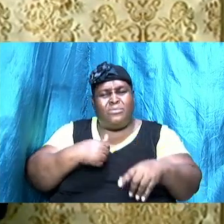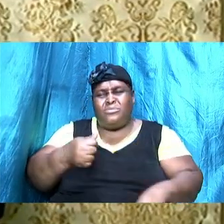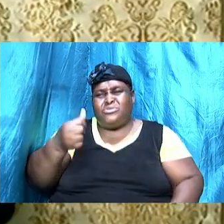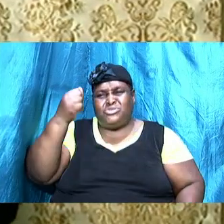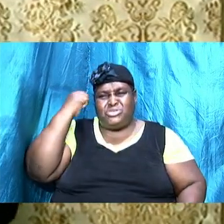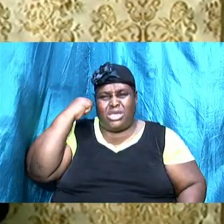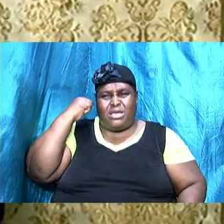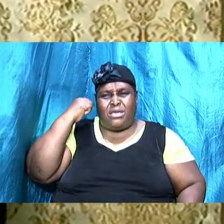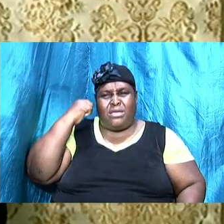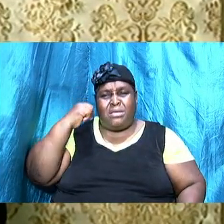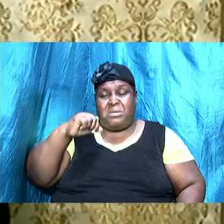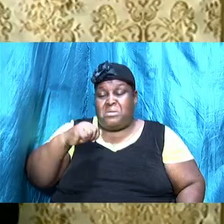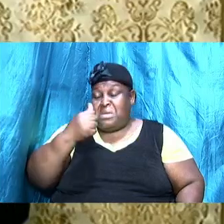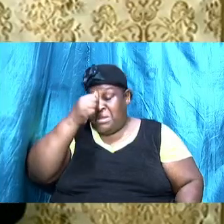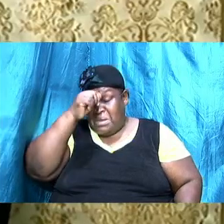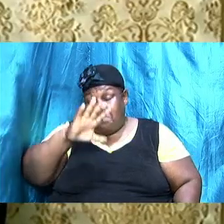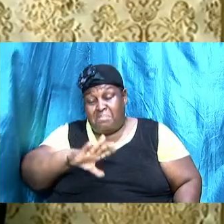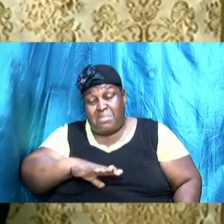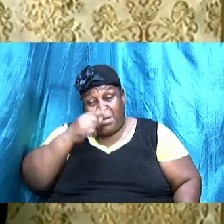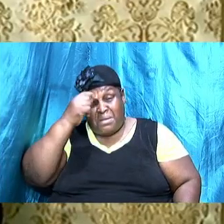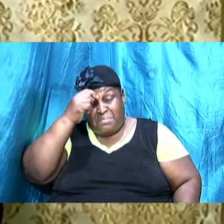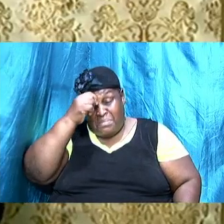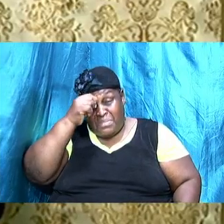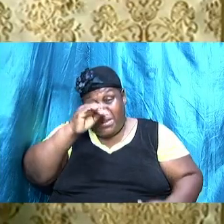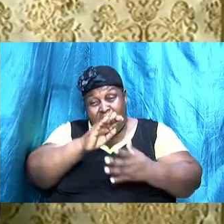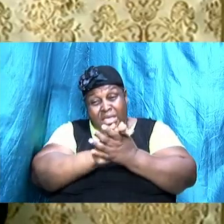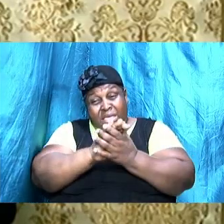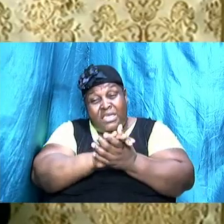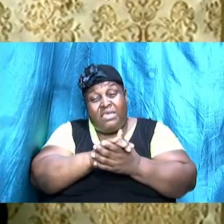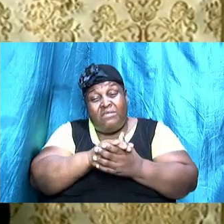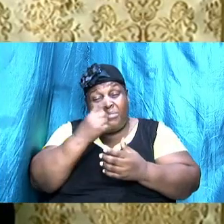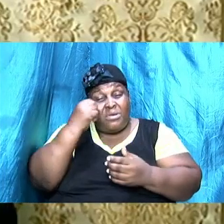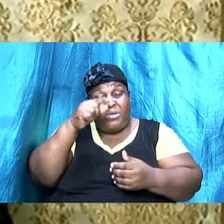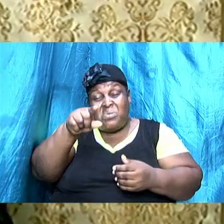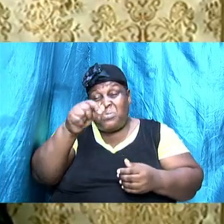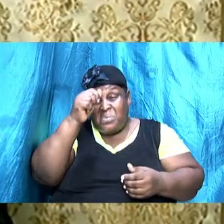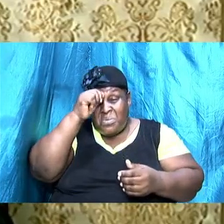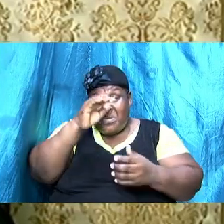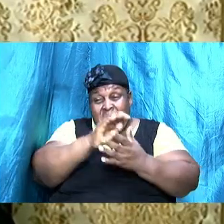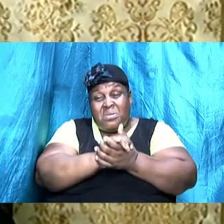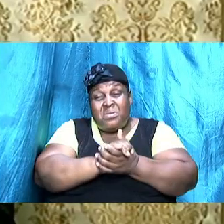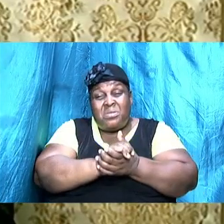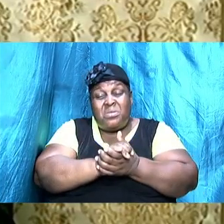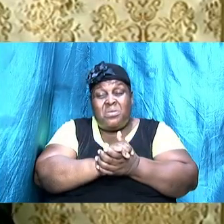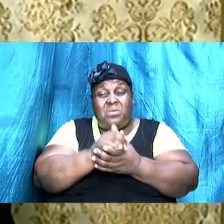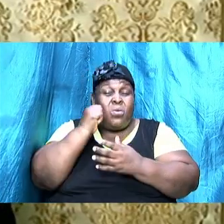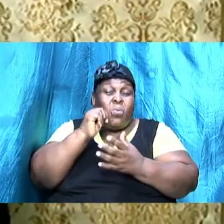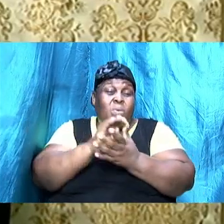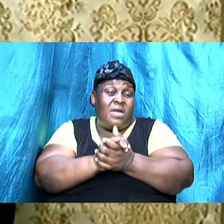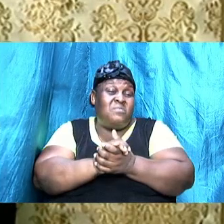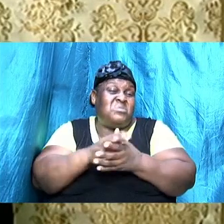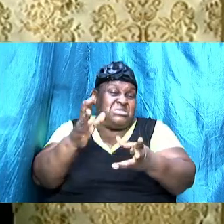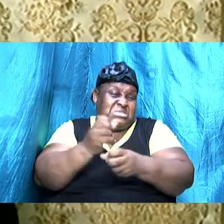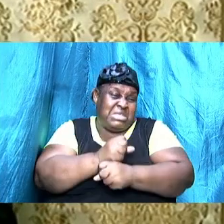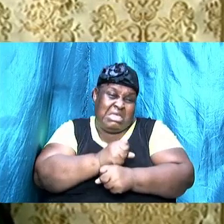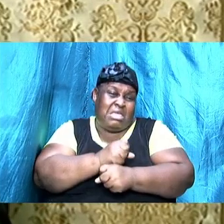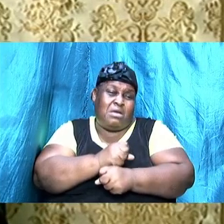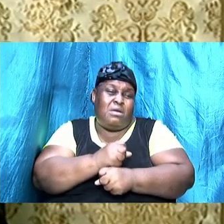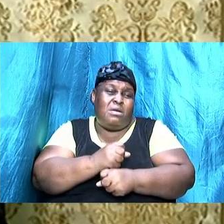that because you are the man, your wife must take what you dish out to her, you have a wrong concept. And